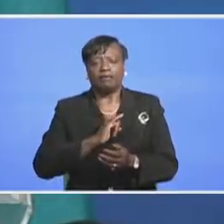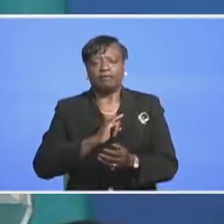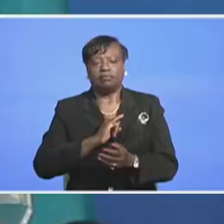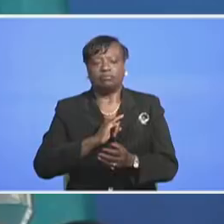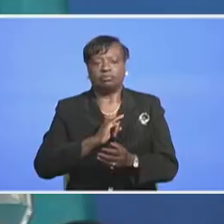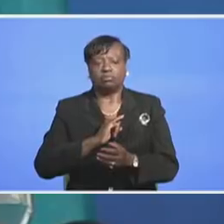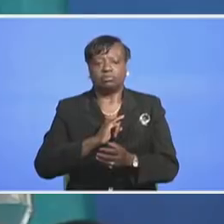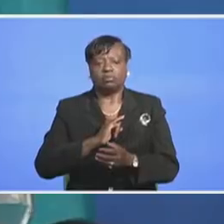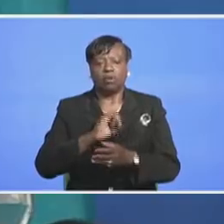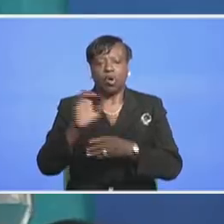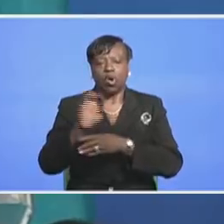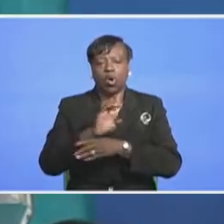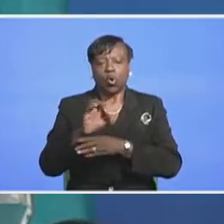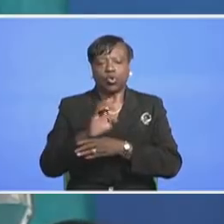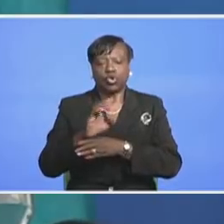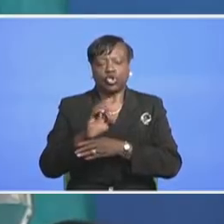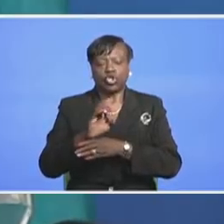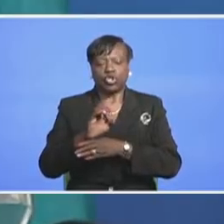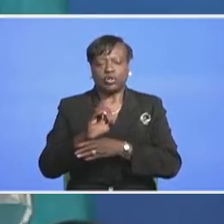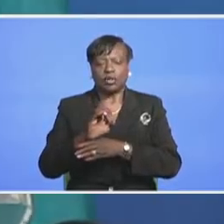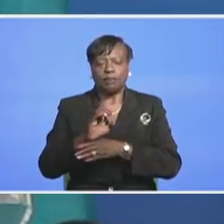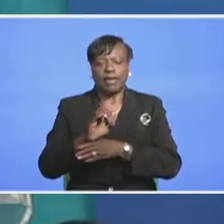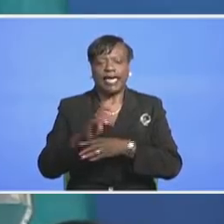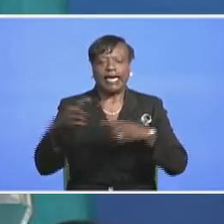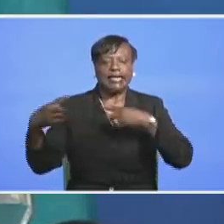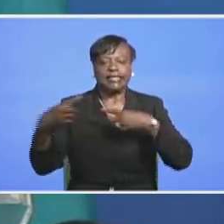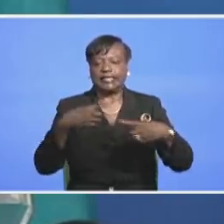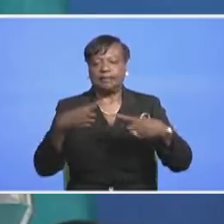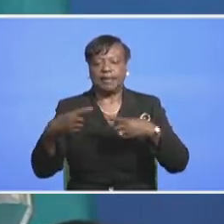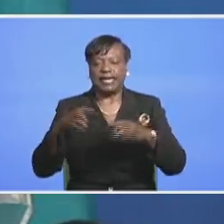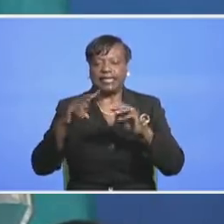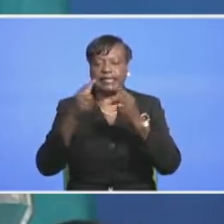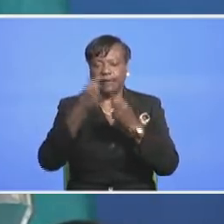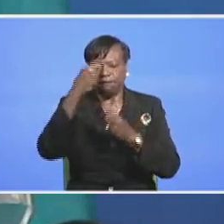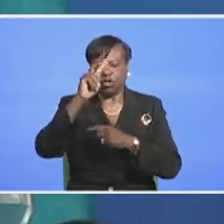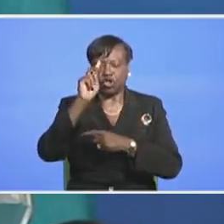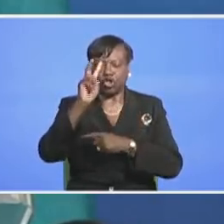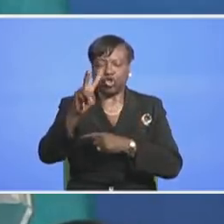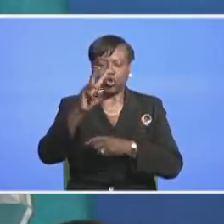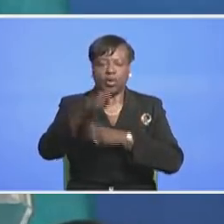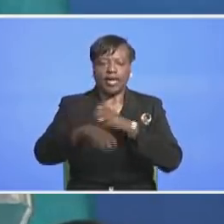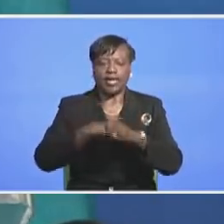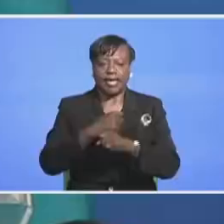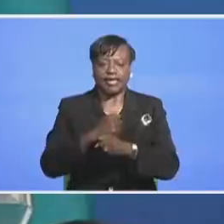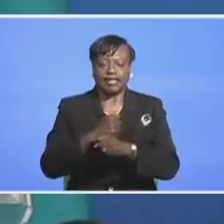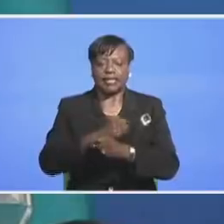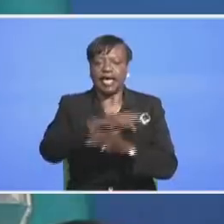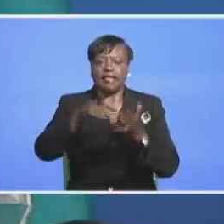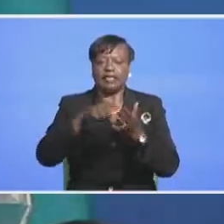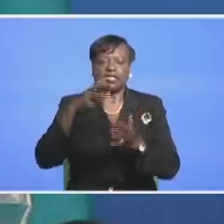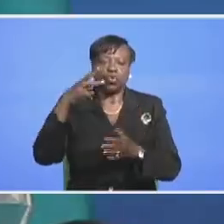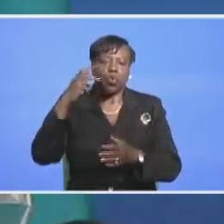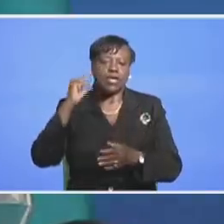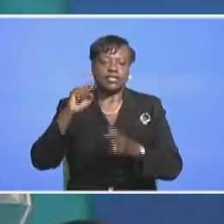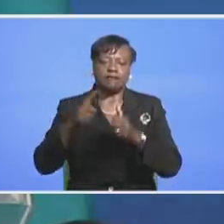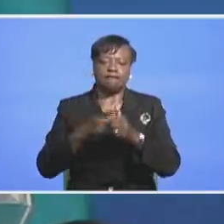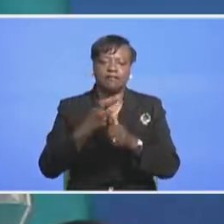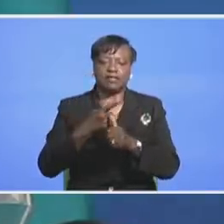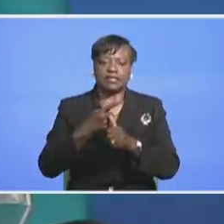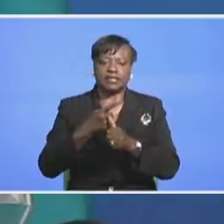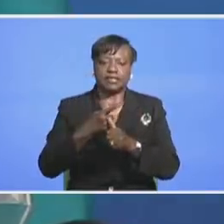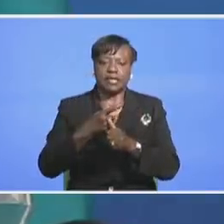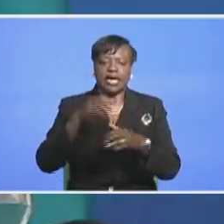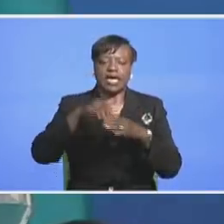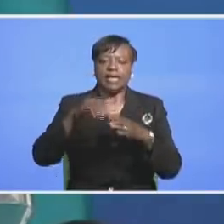the Bahamas National Debate Series for 2 consecutive years. And this was the first in my